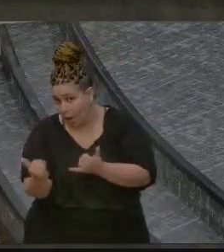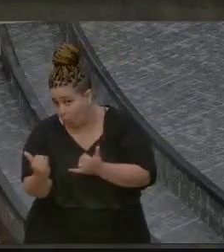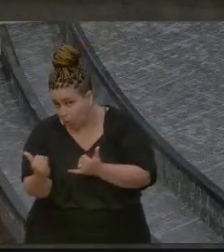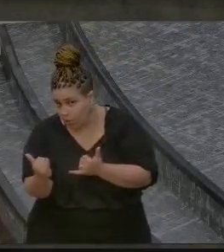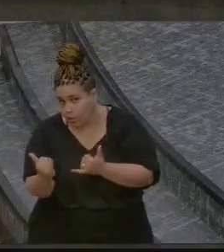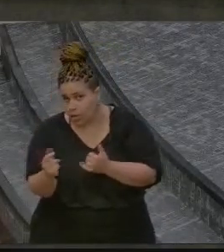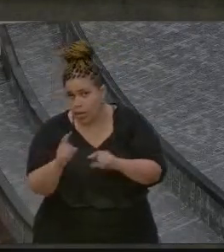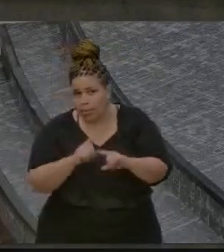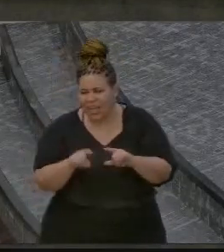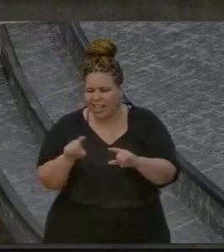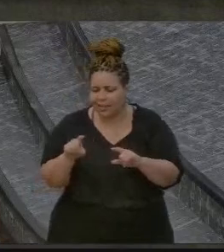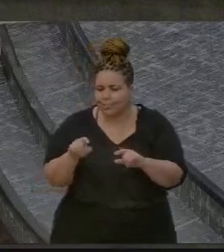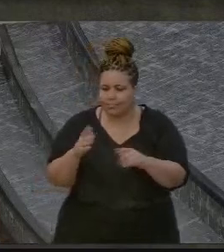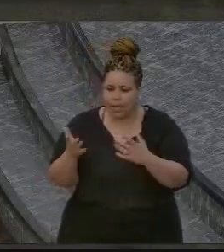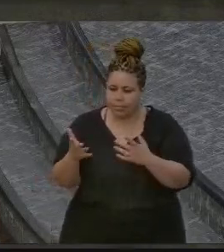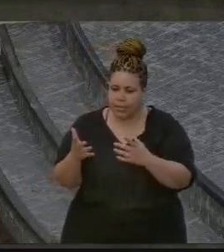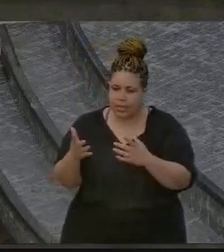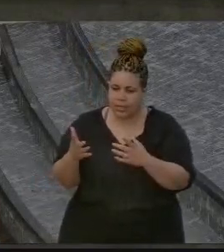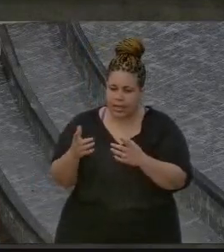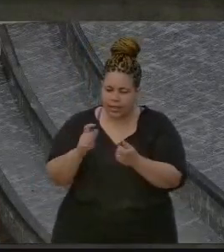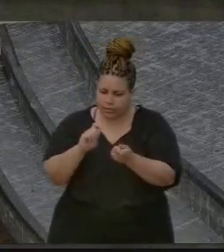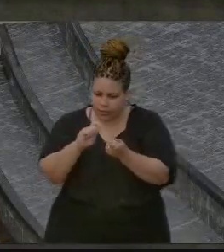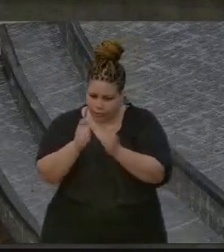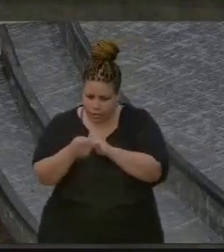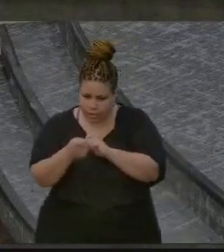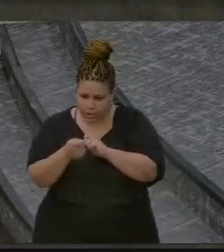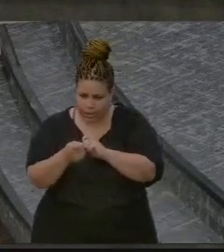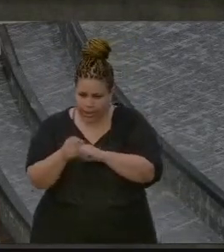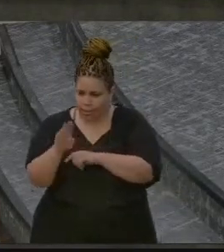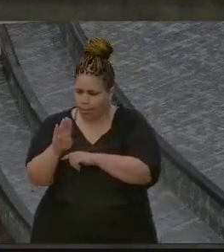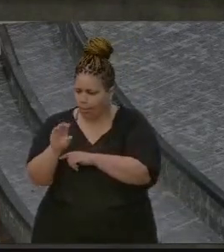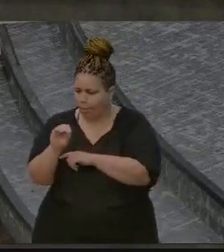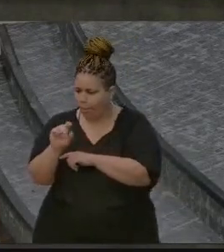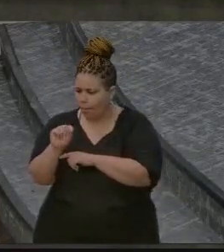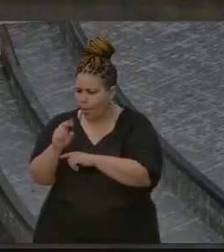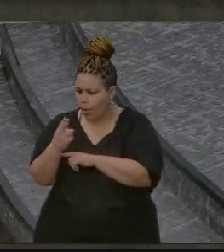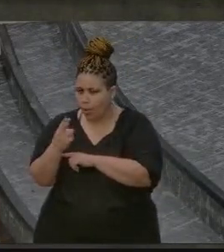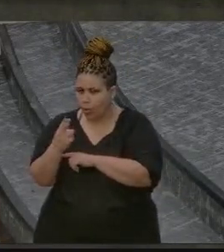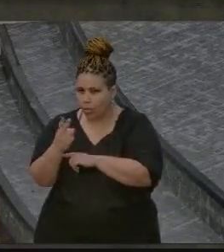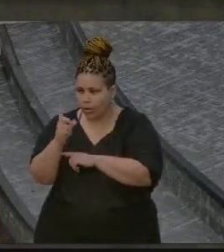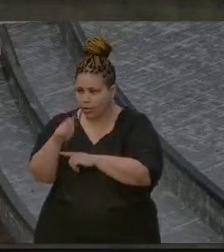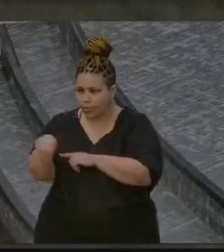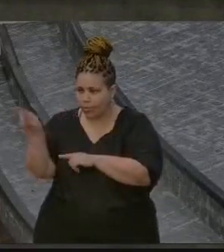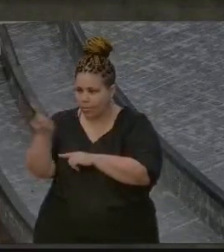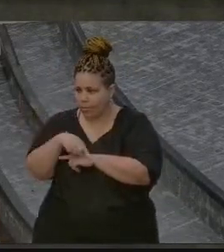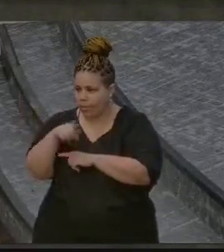making that revision, crossing out that word would be appropriate.